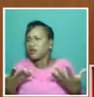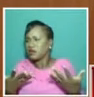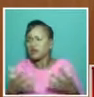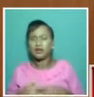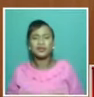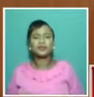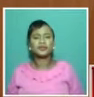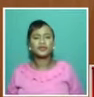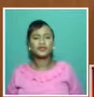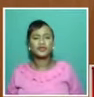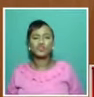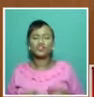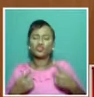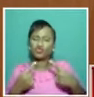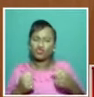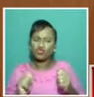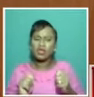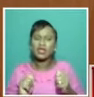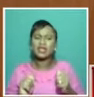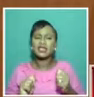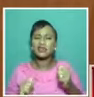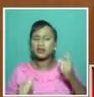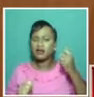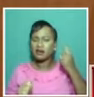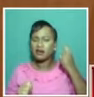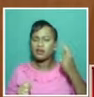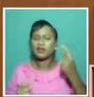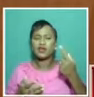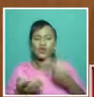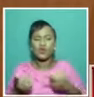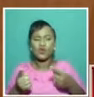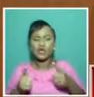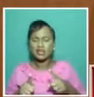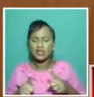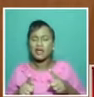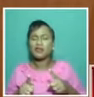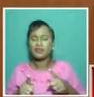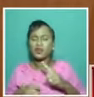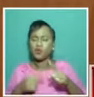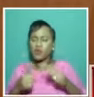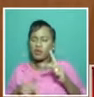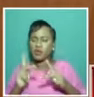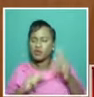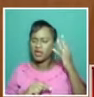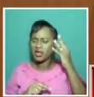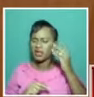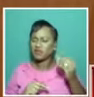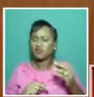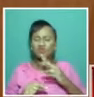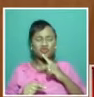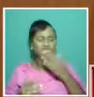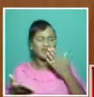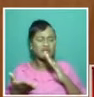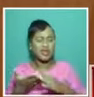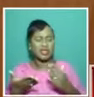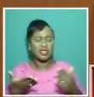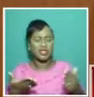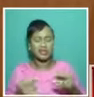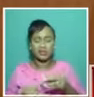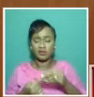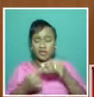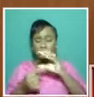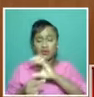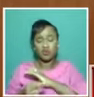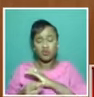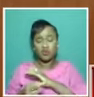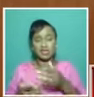try to find truth in matters of severe and traumatic situation, especially in the police arena. And so this